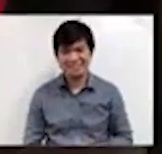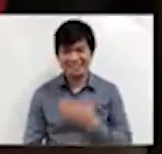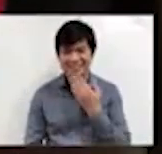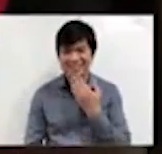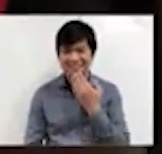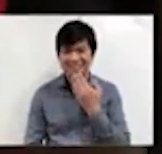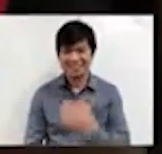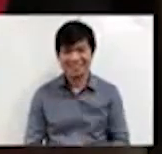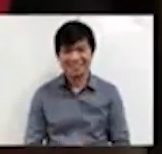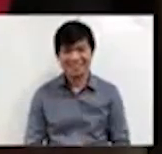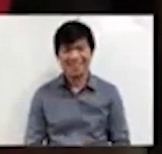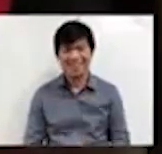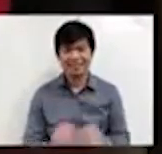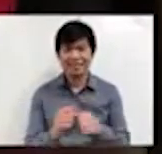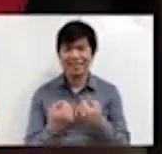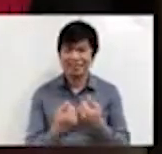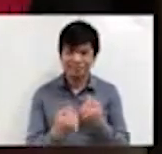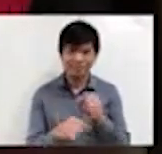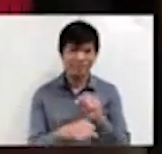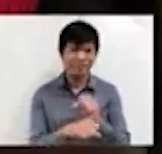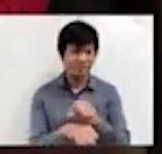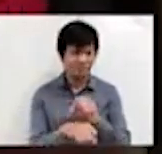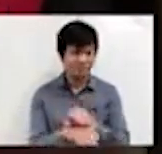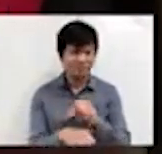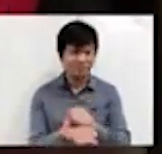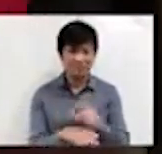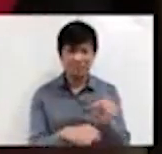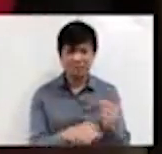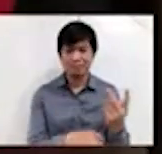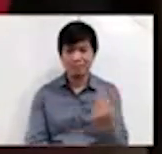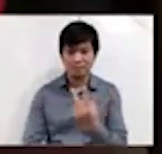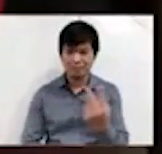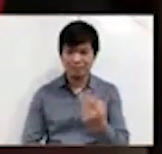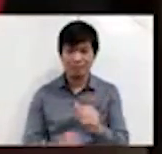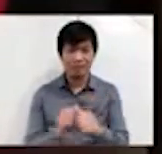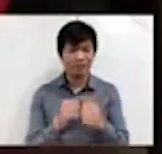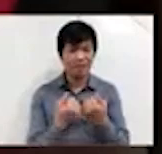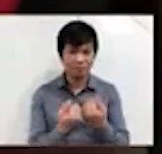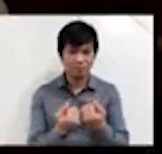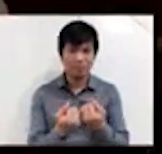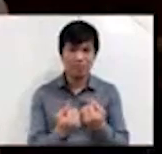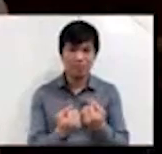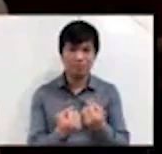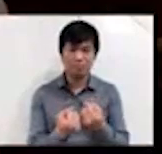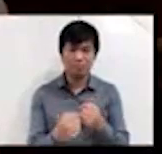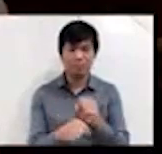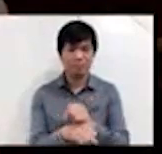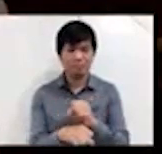How was it working with one another and how did you work on your on-screen chemistry?